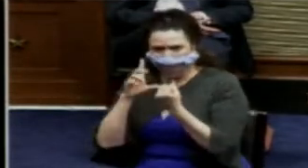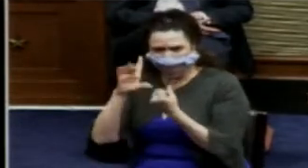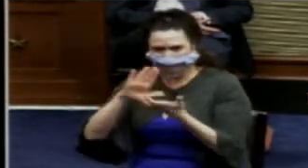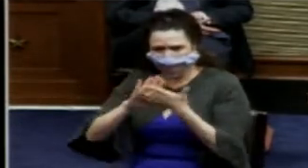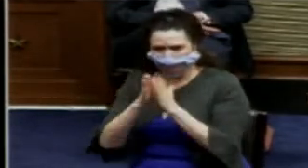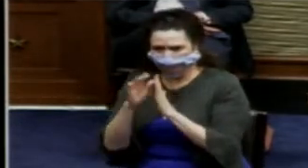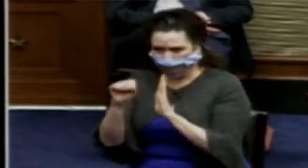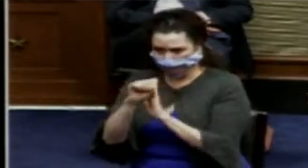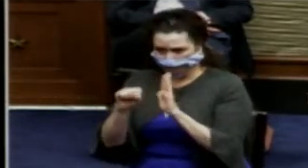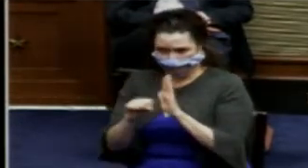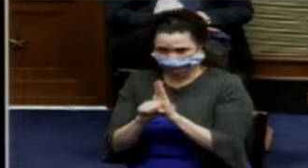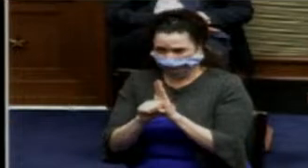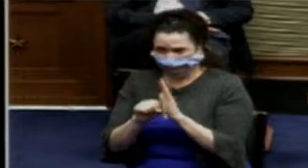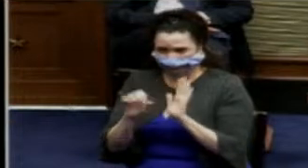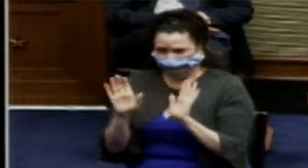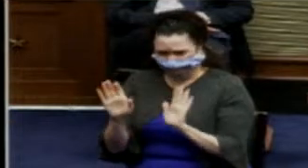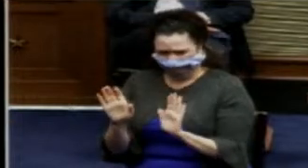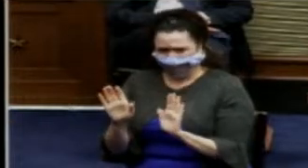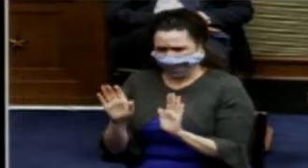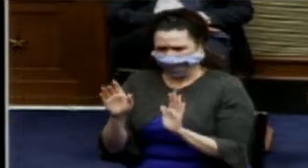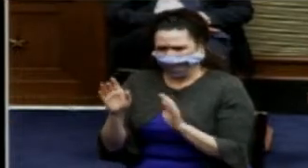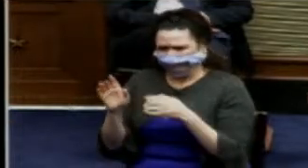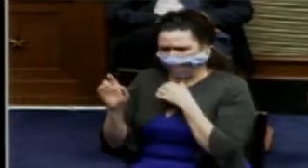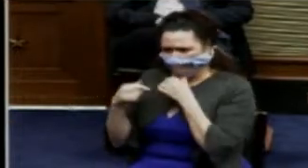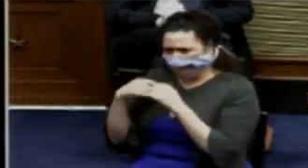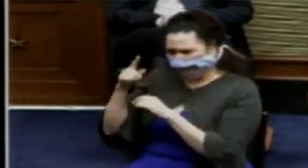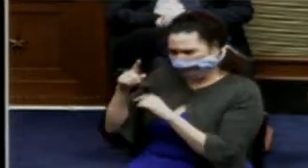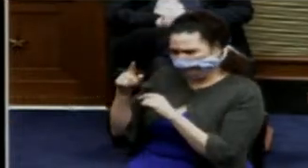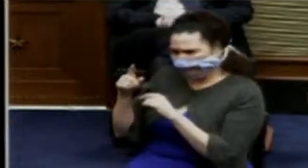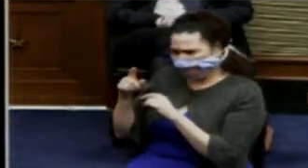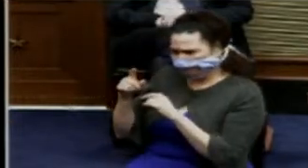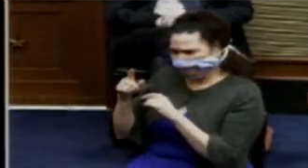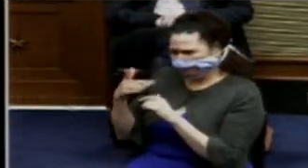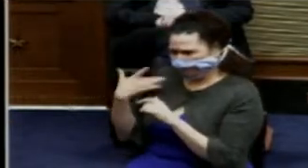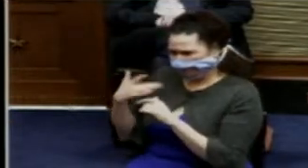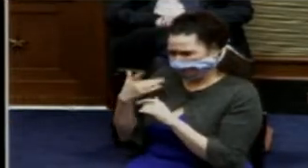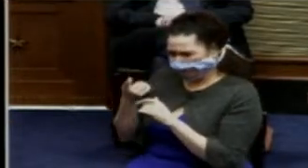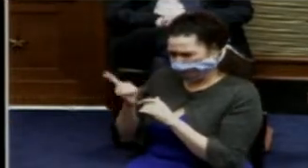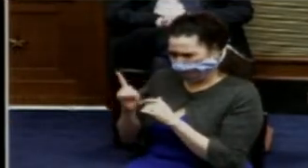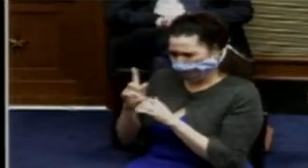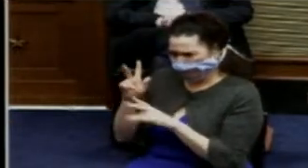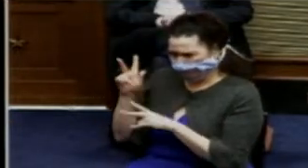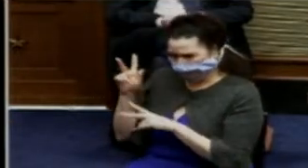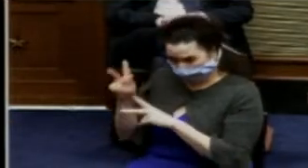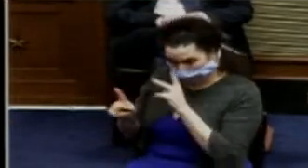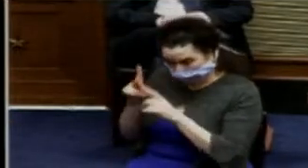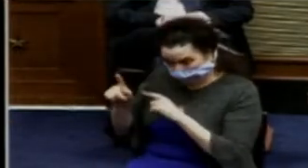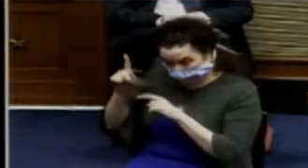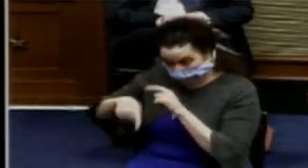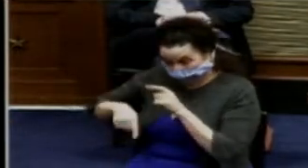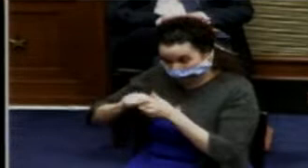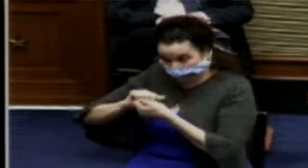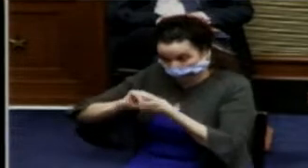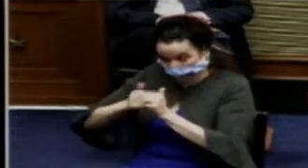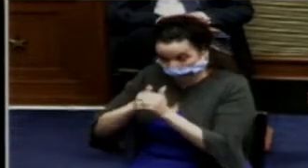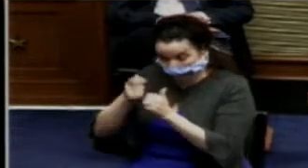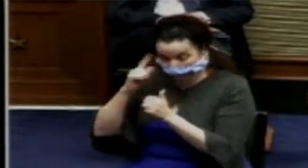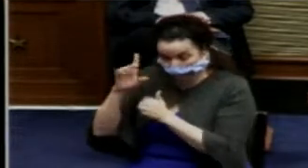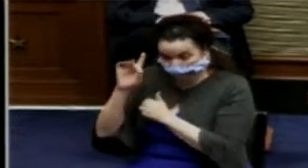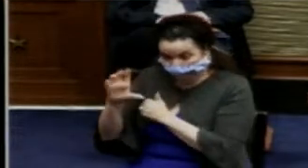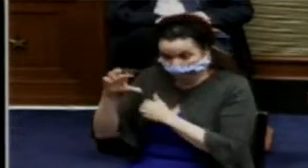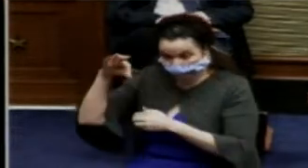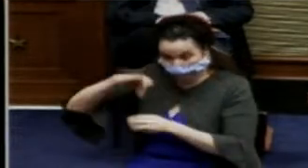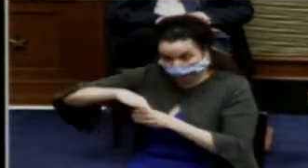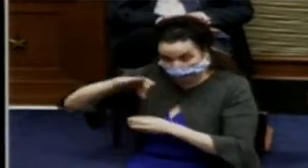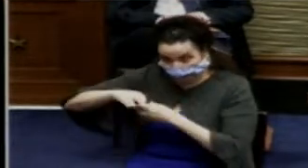any member of a political party that they are unable to compete for the votes of DC residents simply by virtue